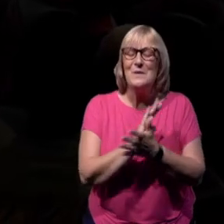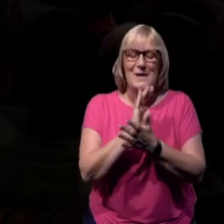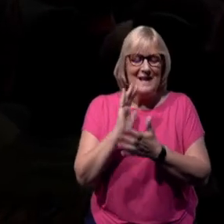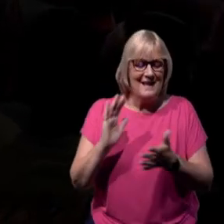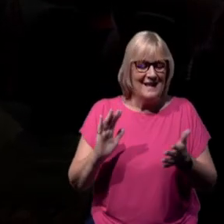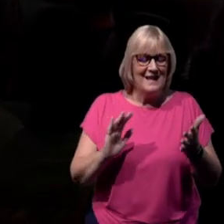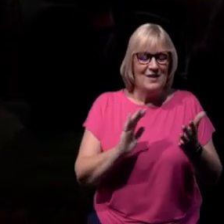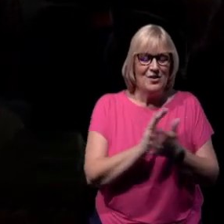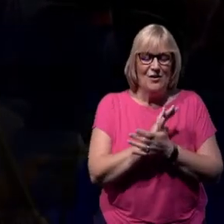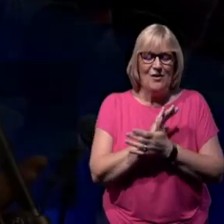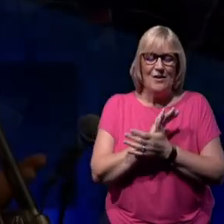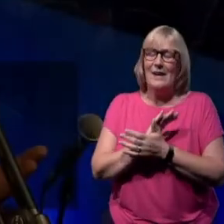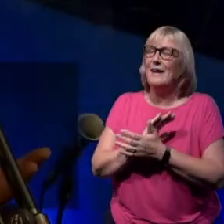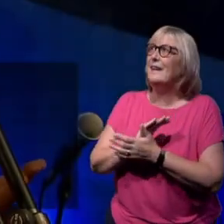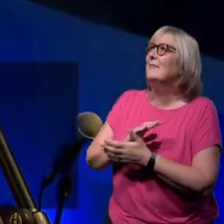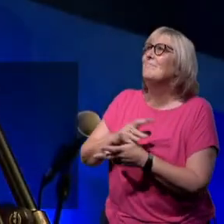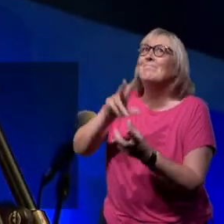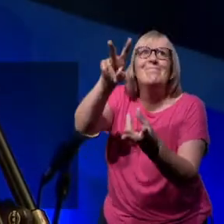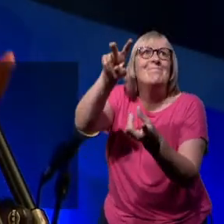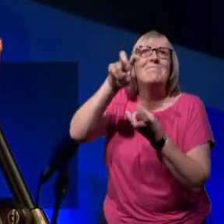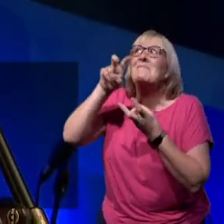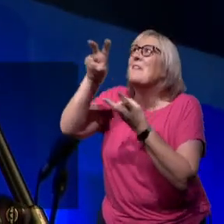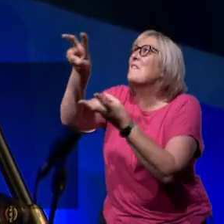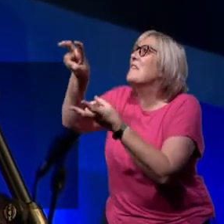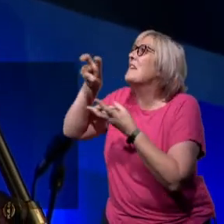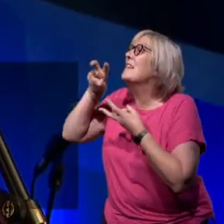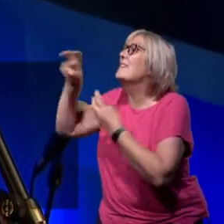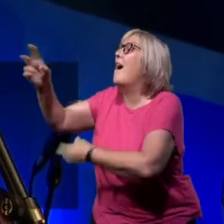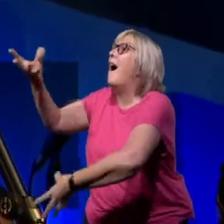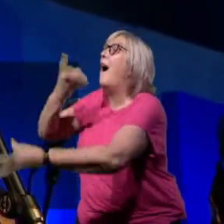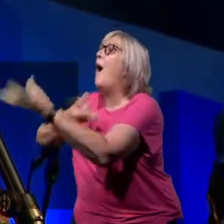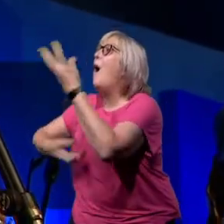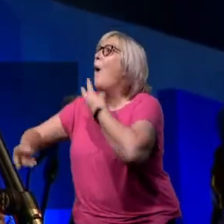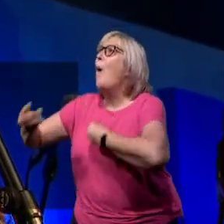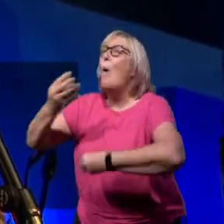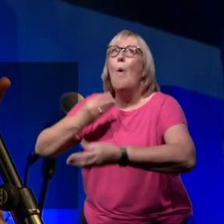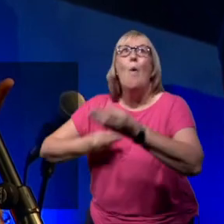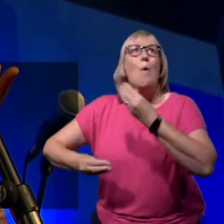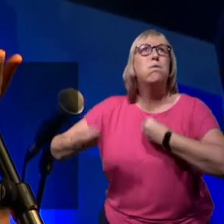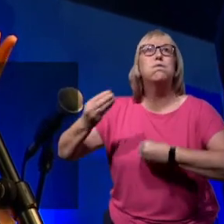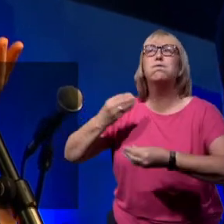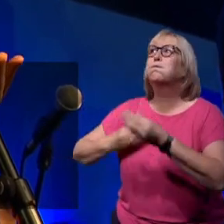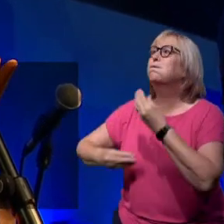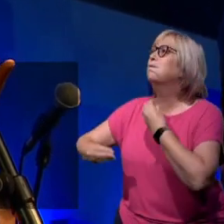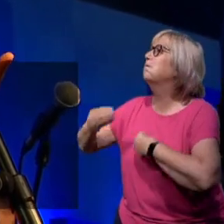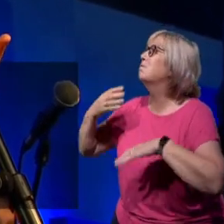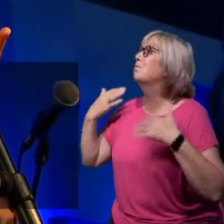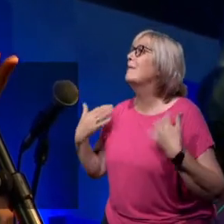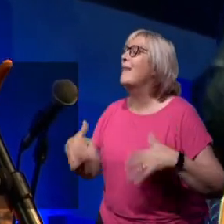overflows with joy. I feast on his pure